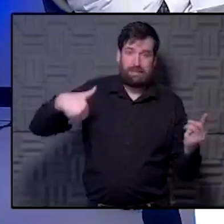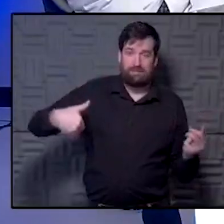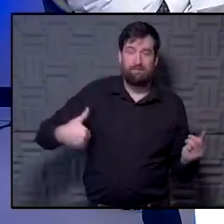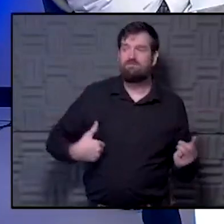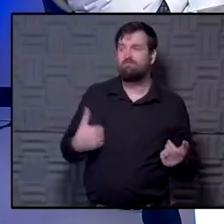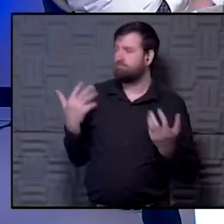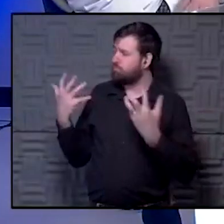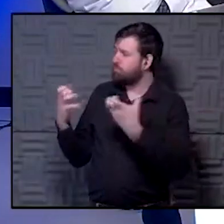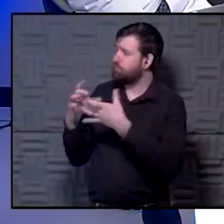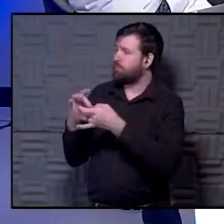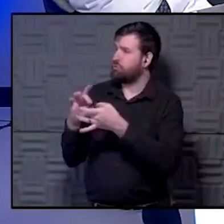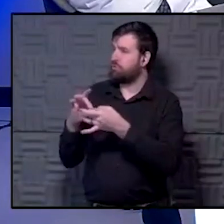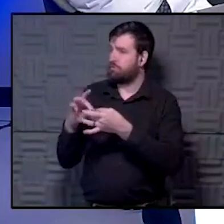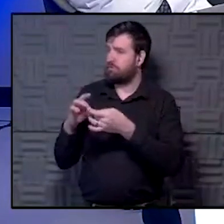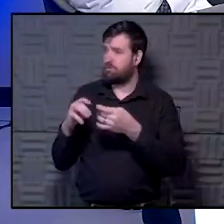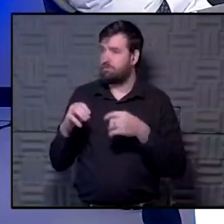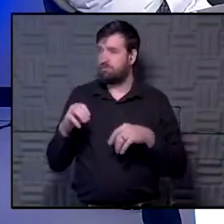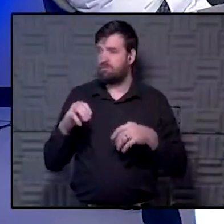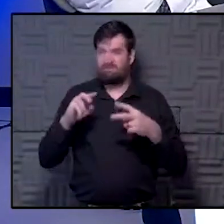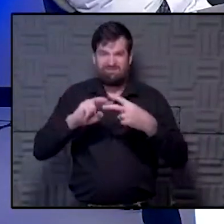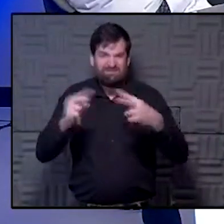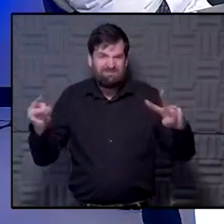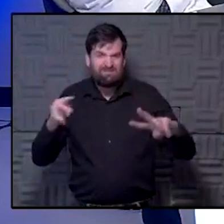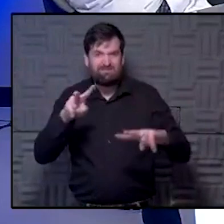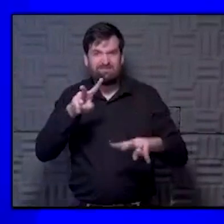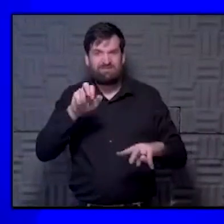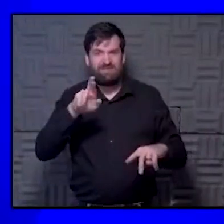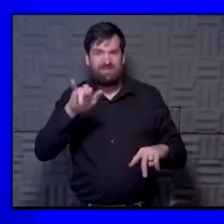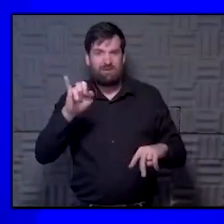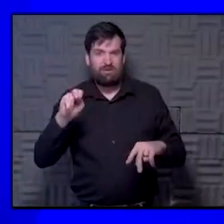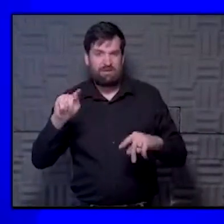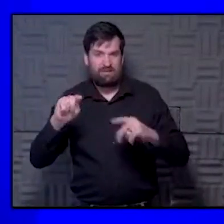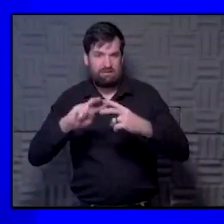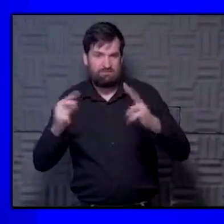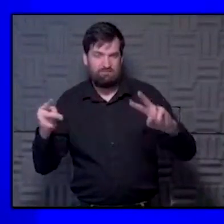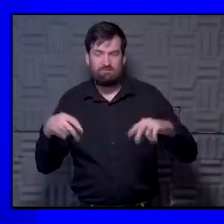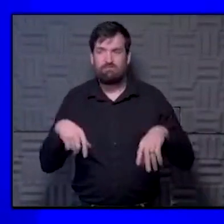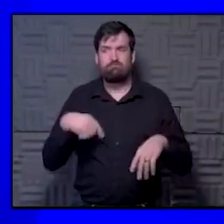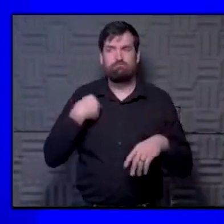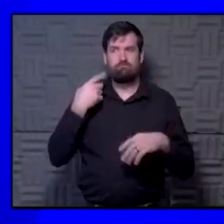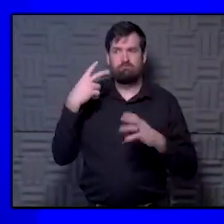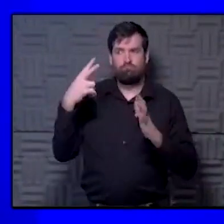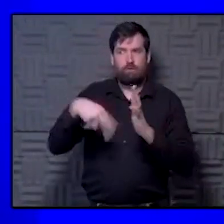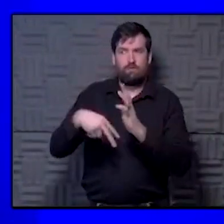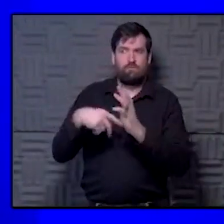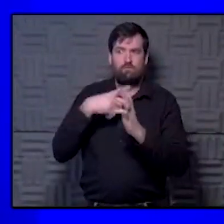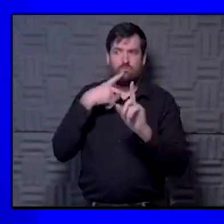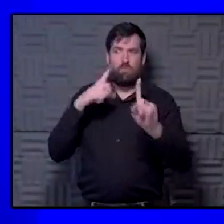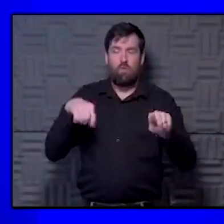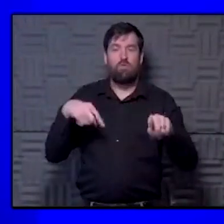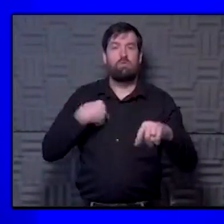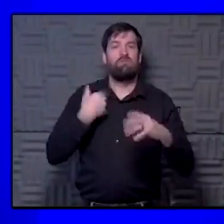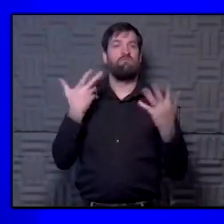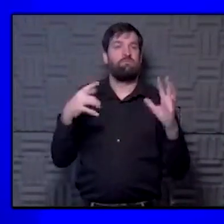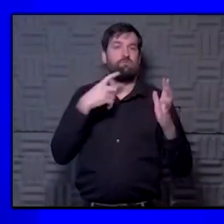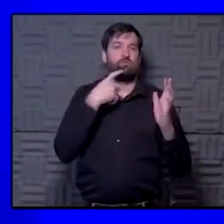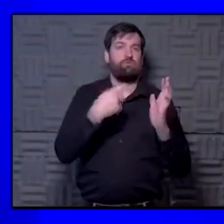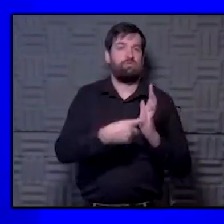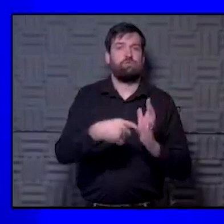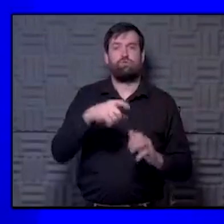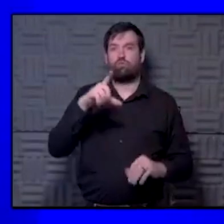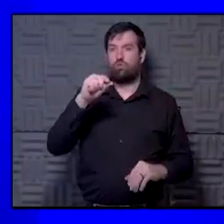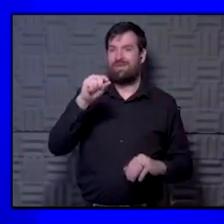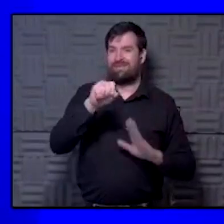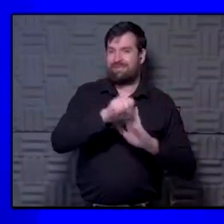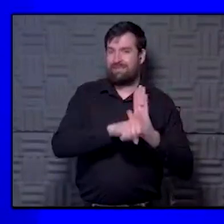could just mention on the lines of the variant, I just read a report this morning, now detected in 20 U.S. states, not Kansas